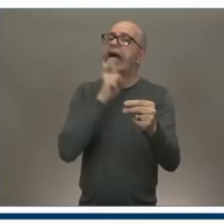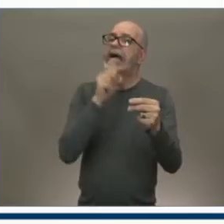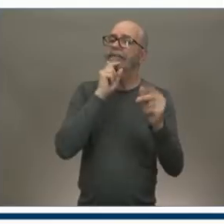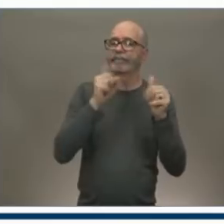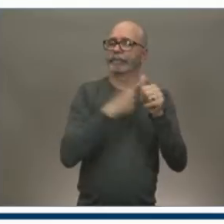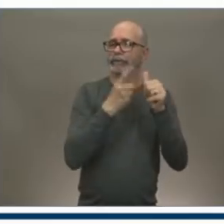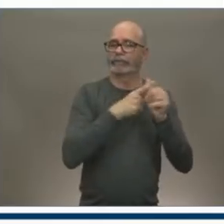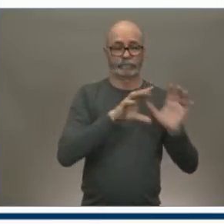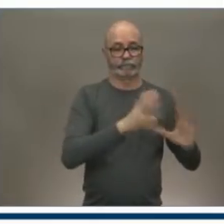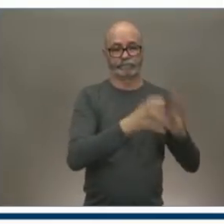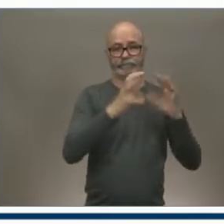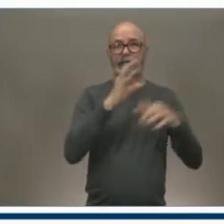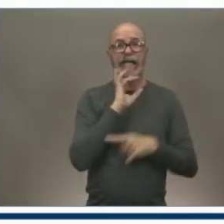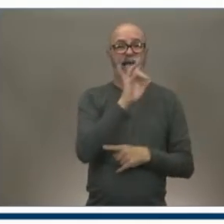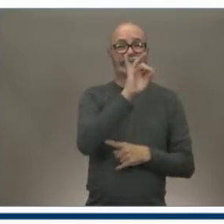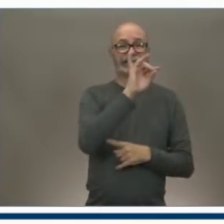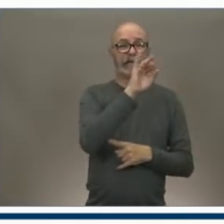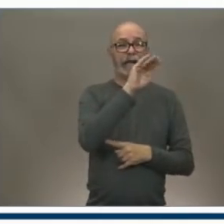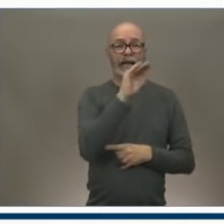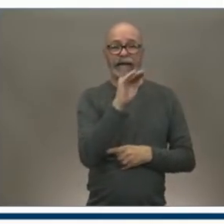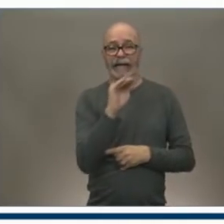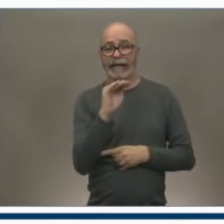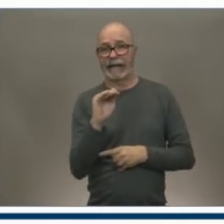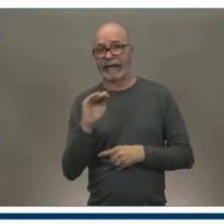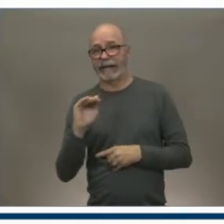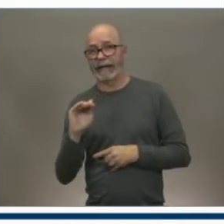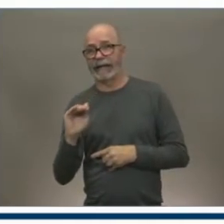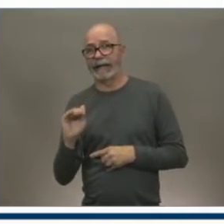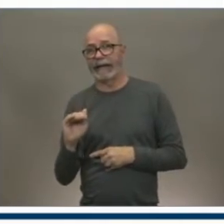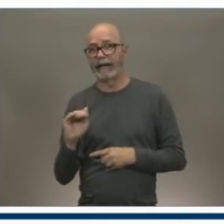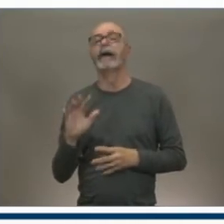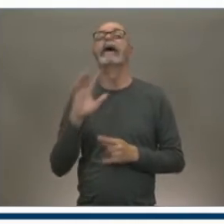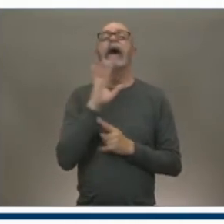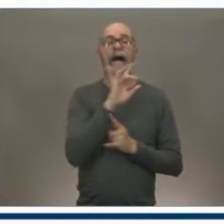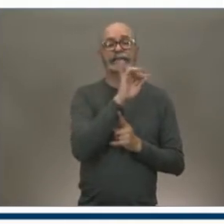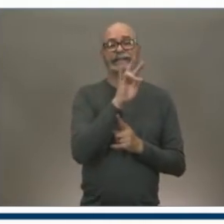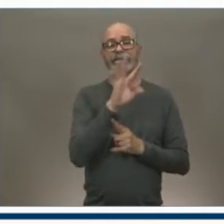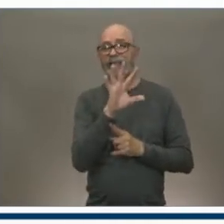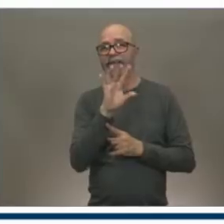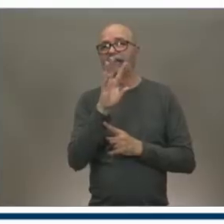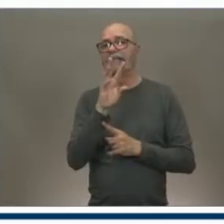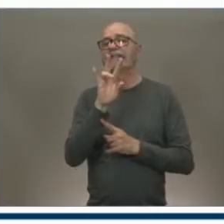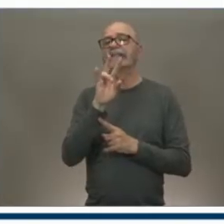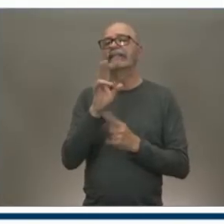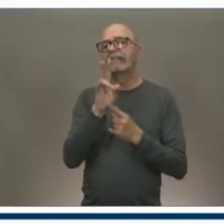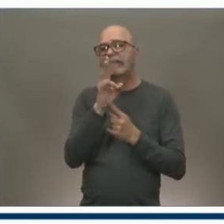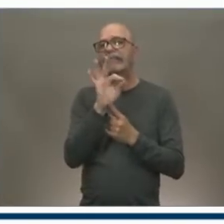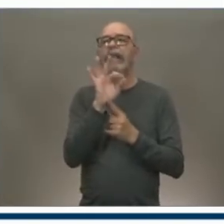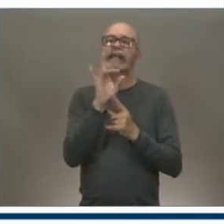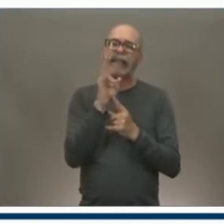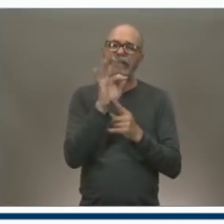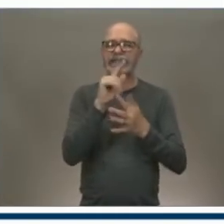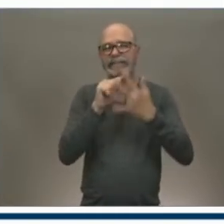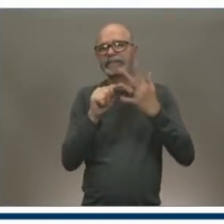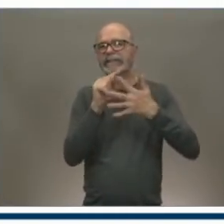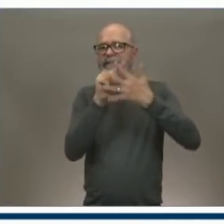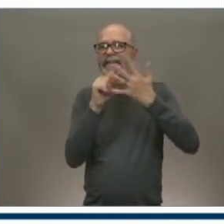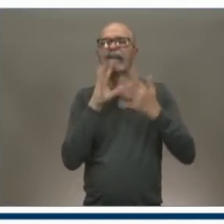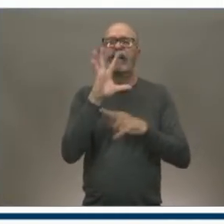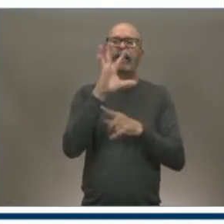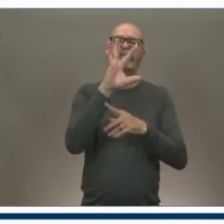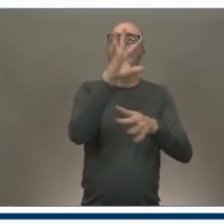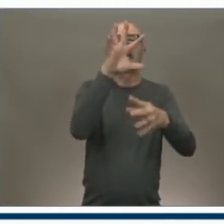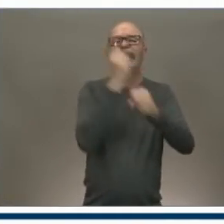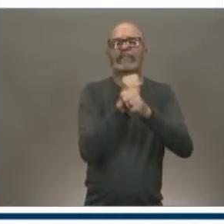Nova Scotians 80 and older, and the next group will be 75 to 79, and we'll continue to work down the age groups in 5-year